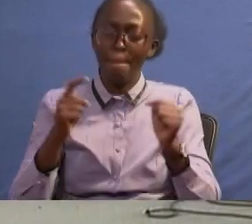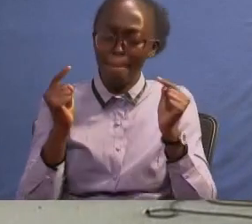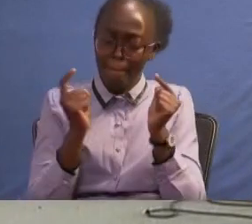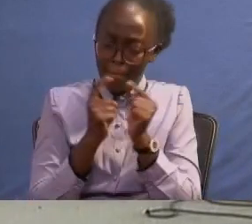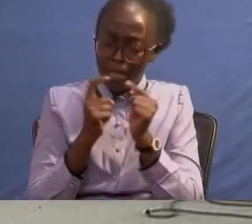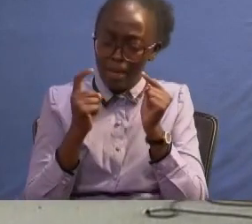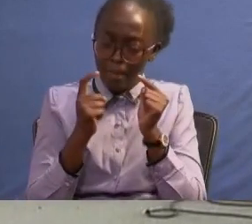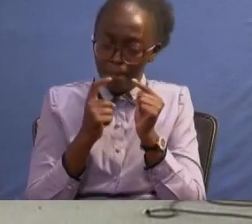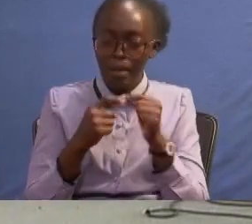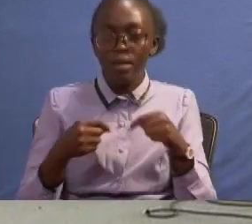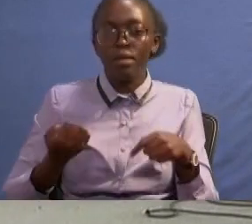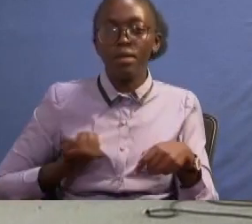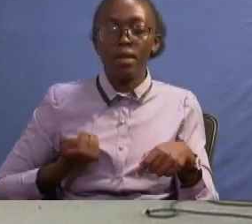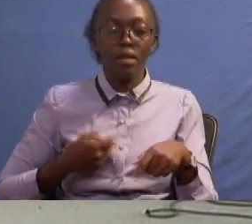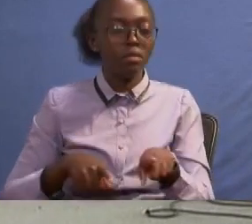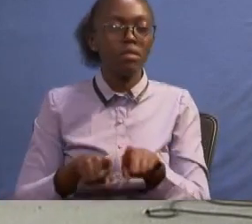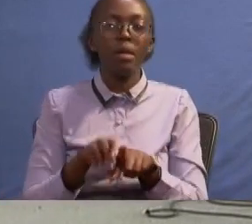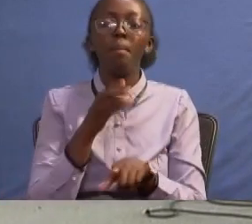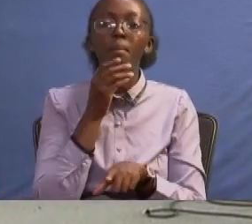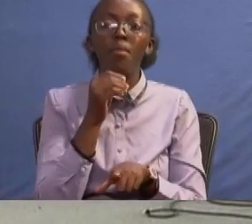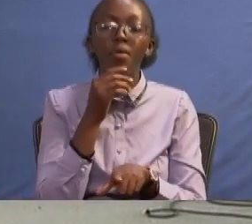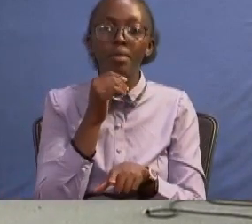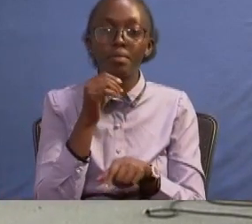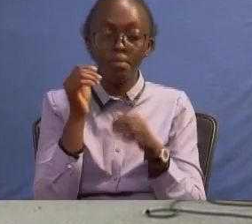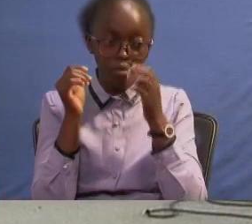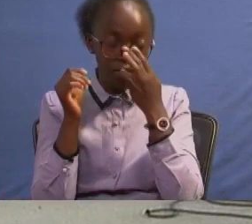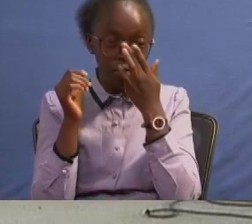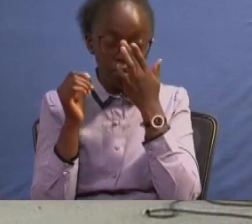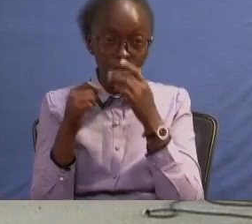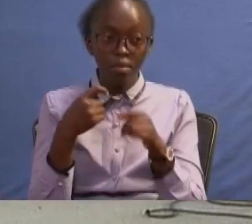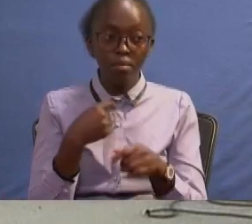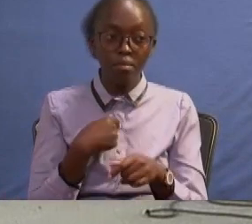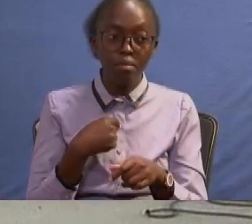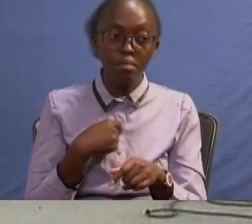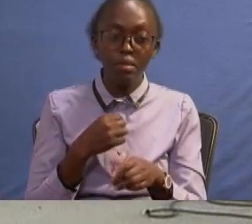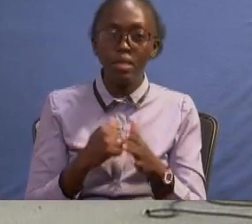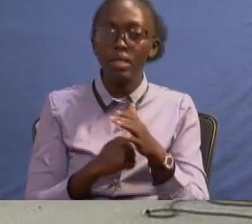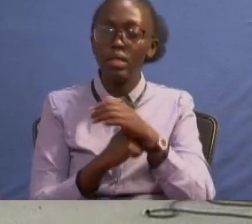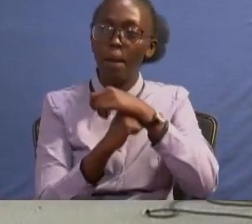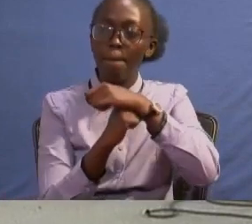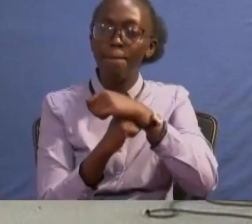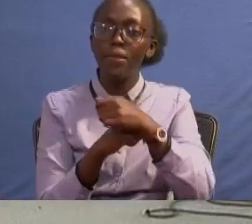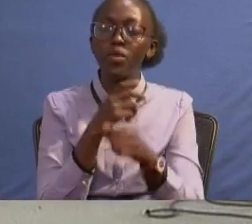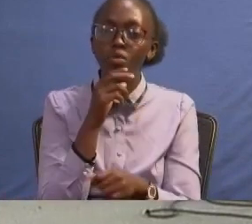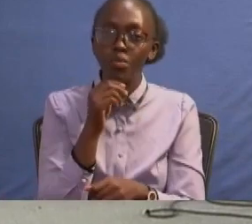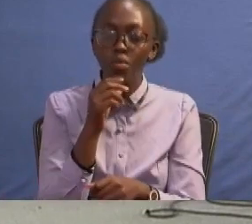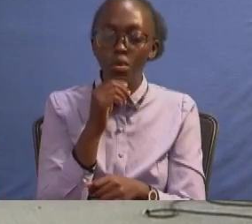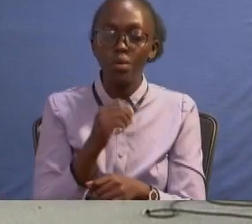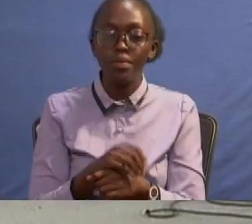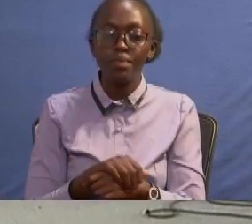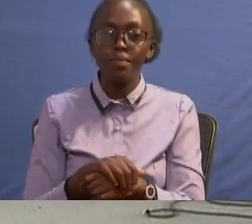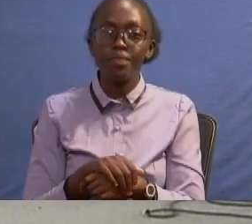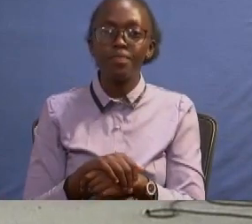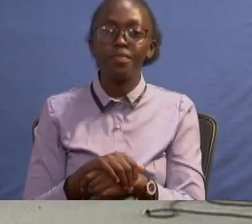girl and for the boy. And when I mitigate for this boy child of mine, whom everyone, when it is